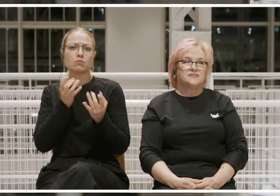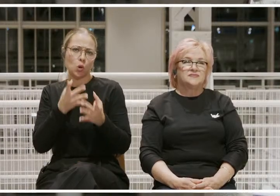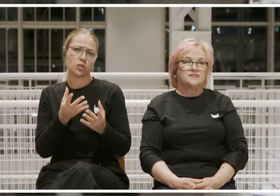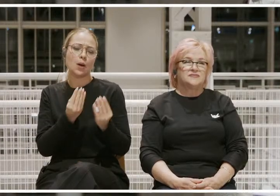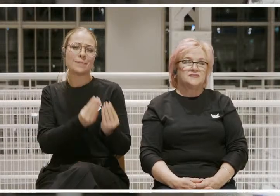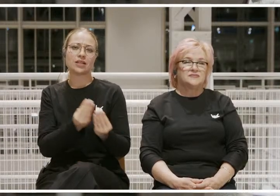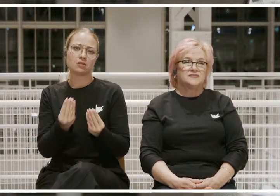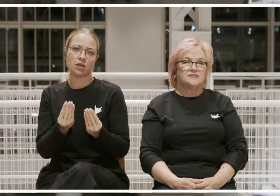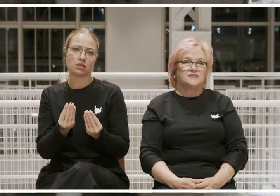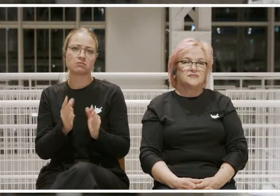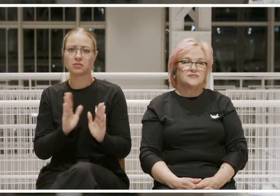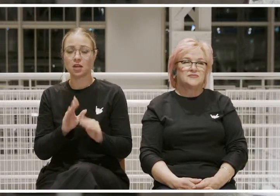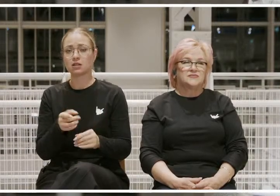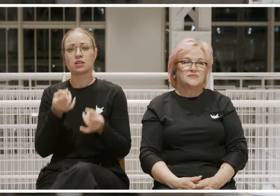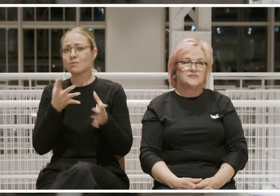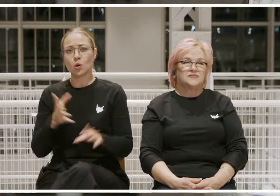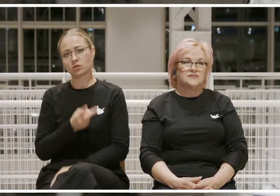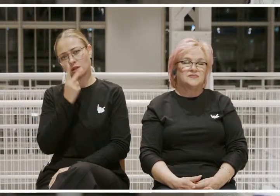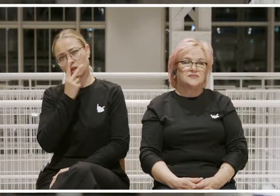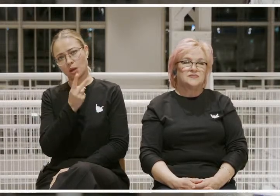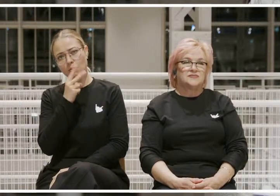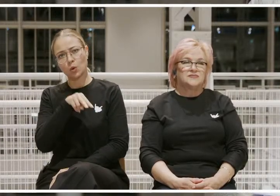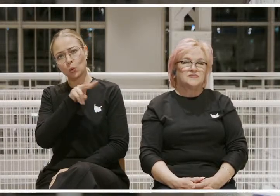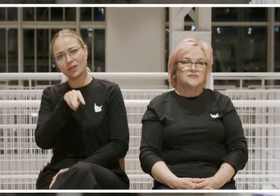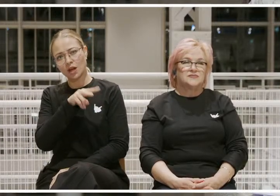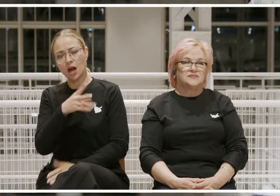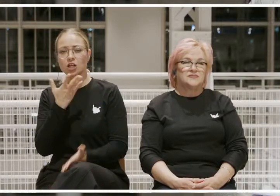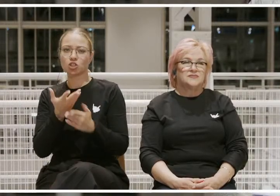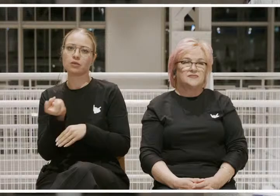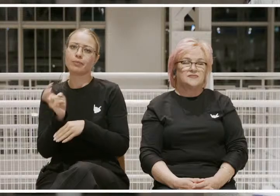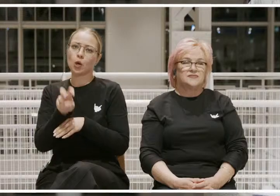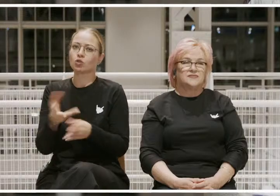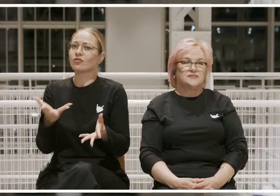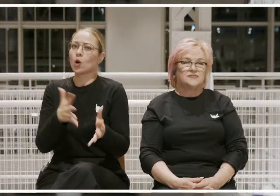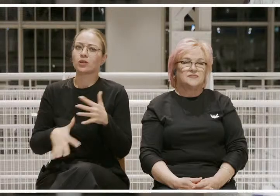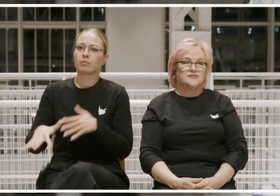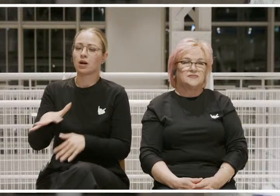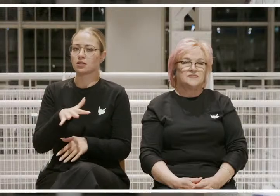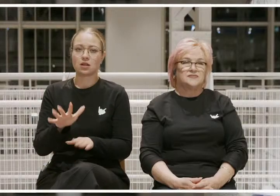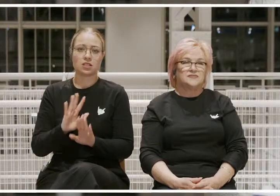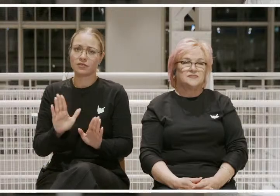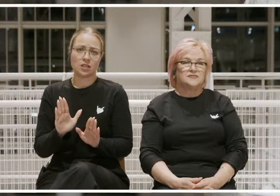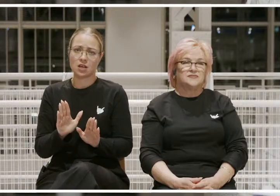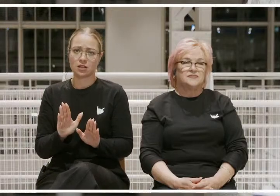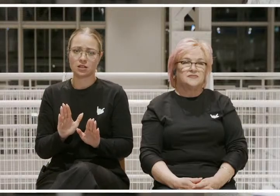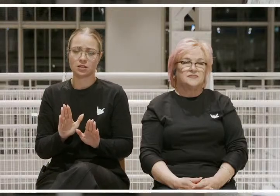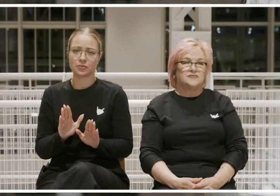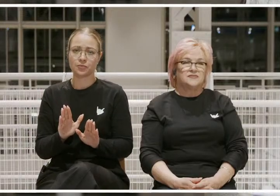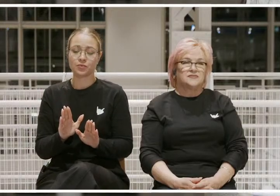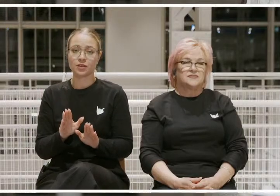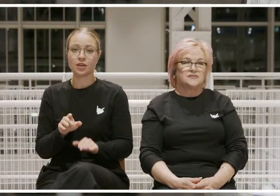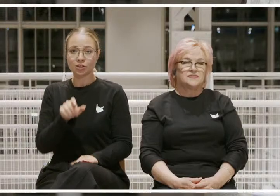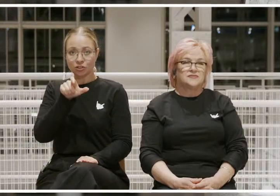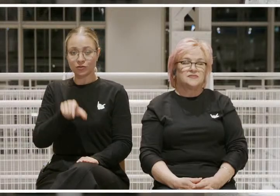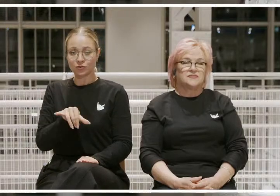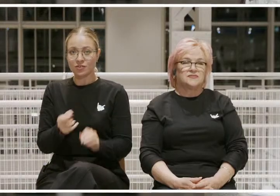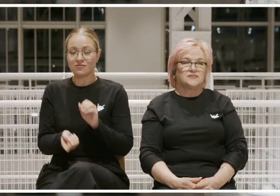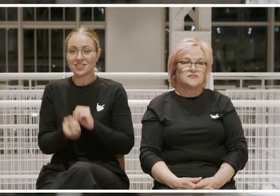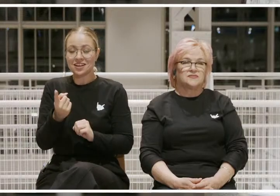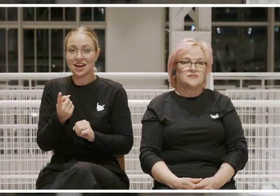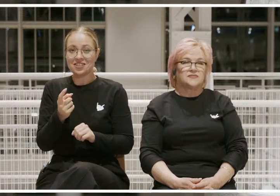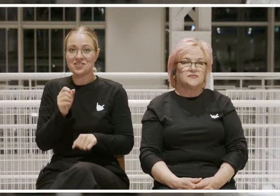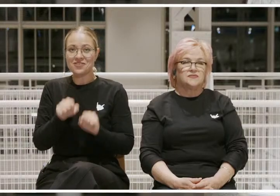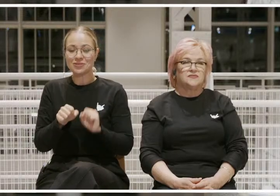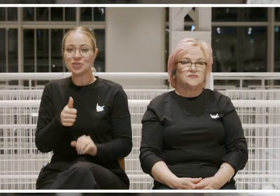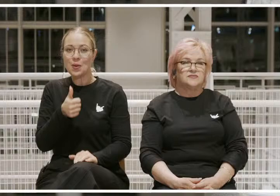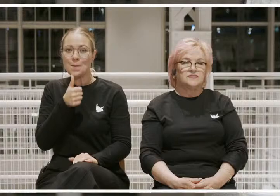or visiting a space, but you also have the chance to eat, you know, talk about your